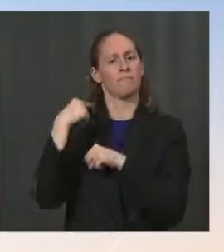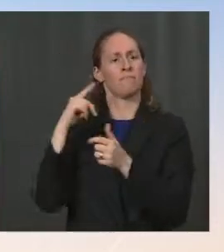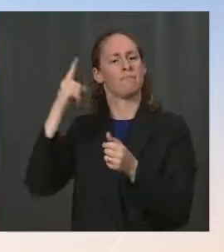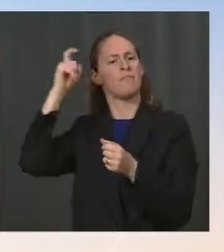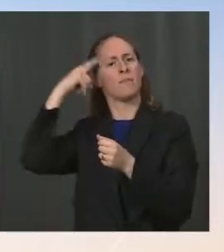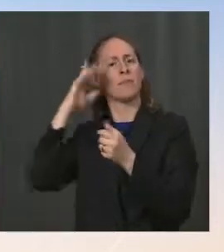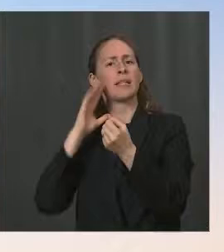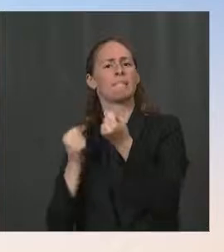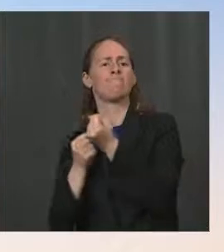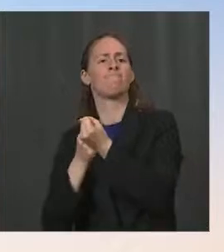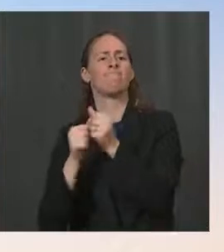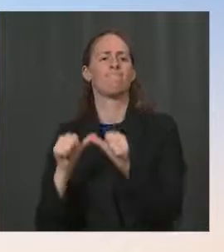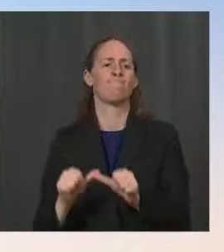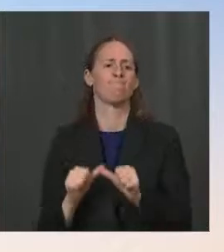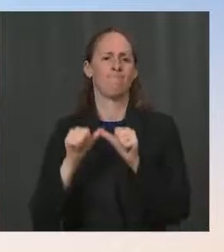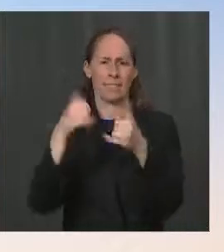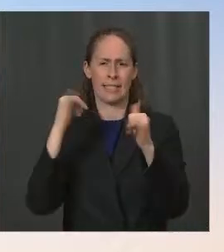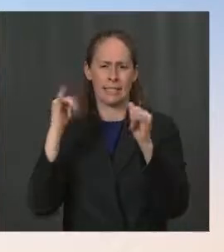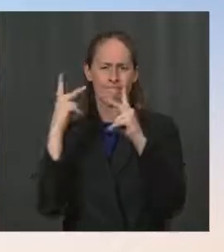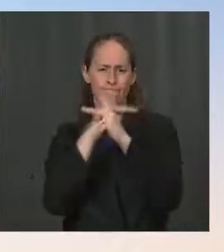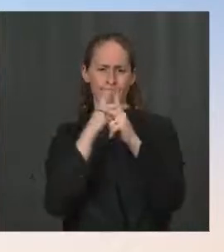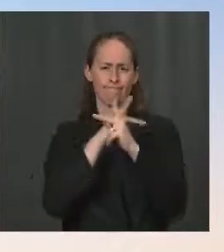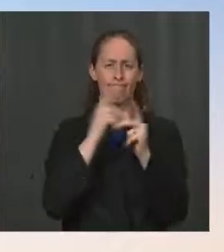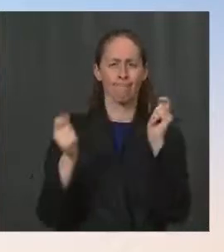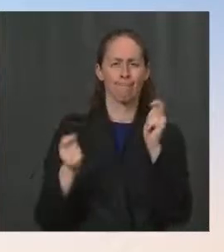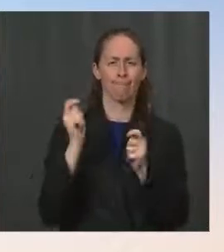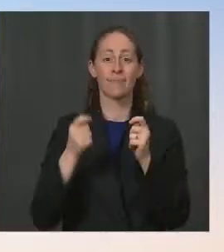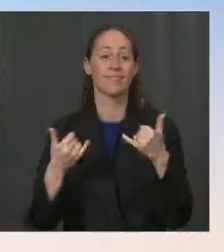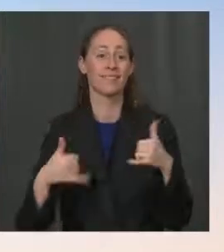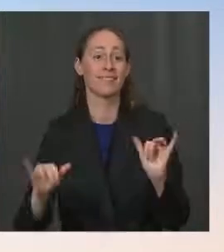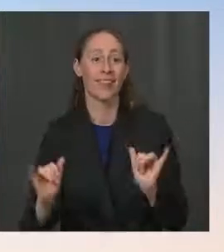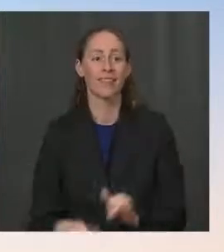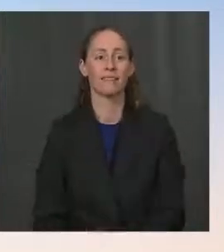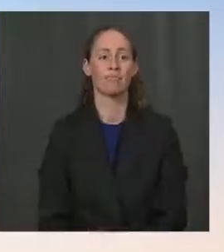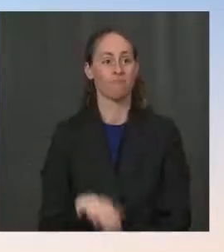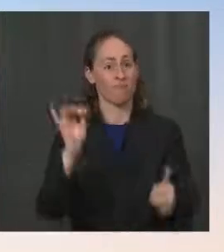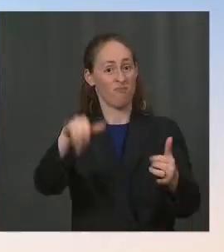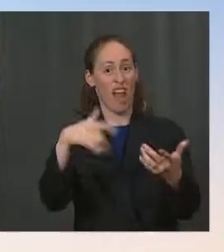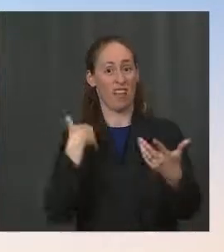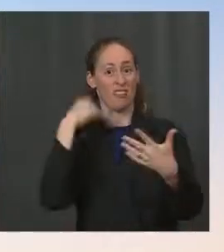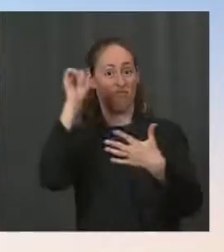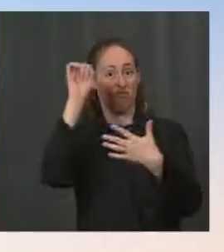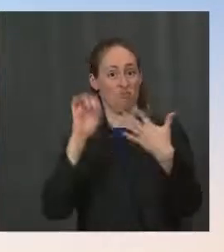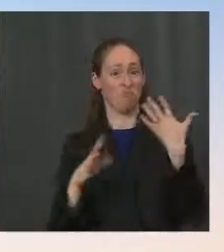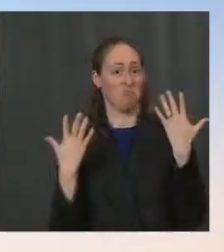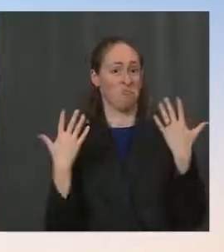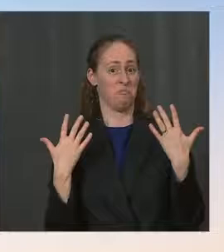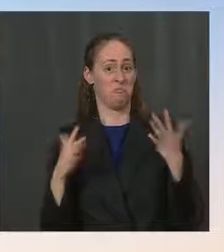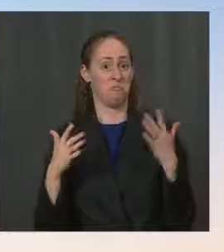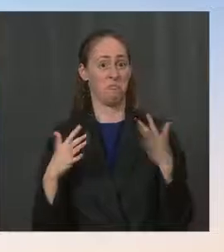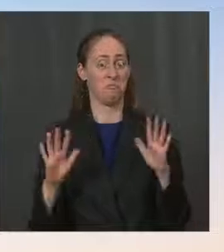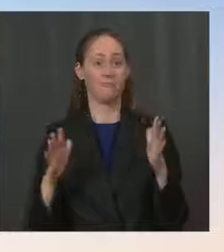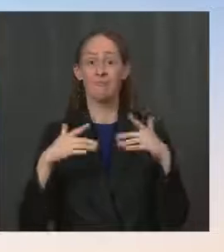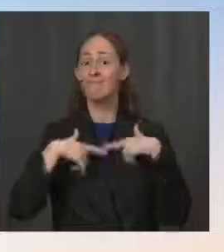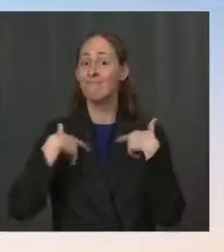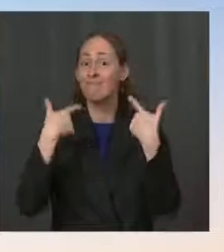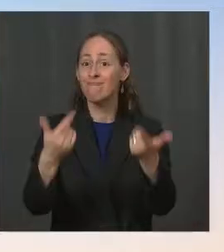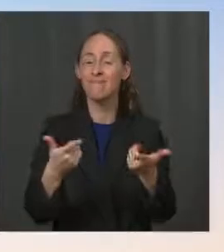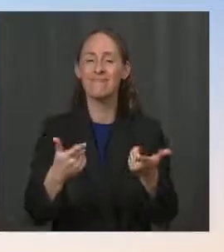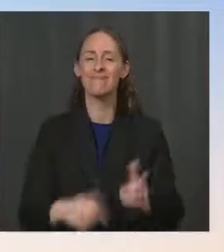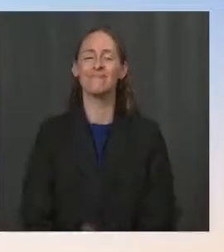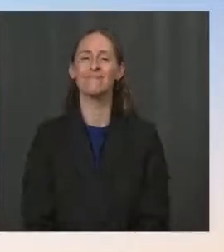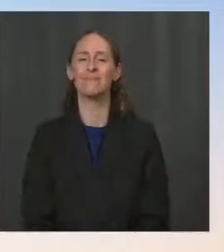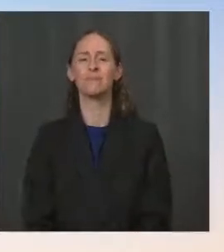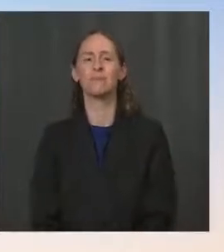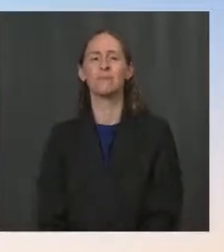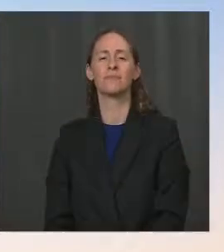is underway. That is all I have to highlight for you this morning or this afternoon. Go ahead, kick us off. Great, thanks, Jen.